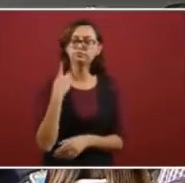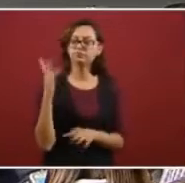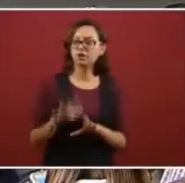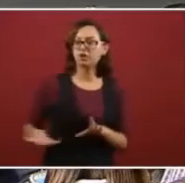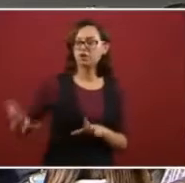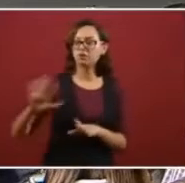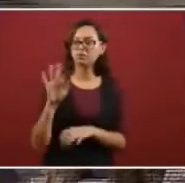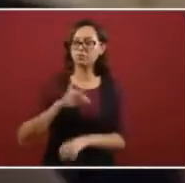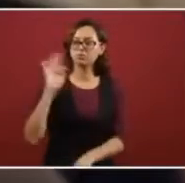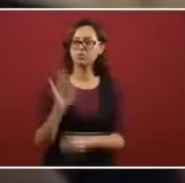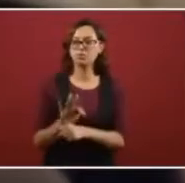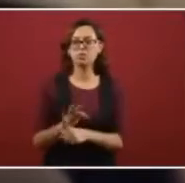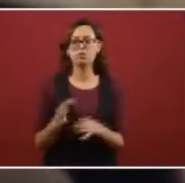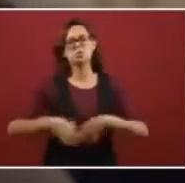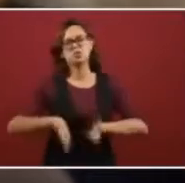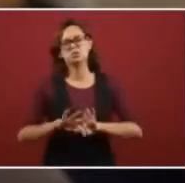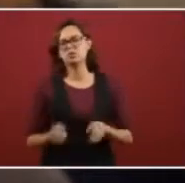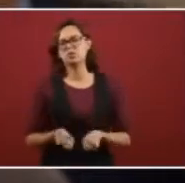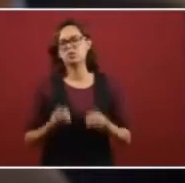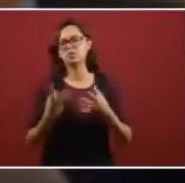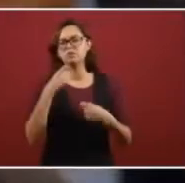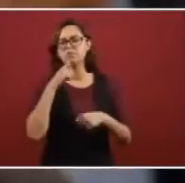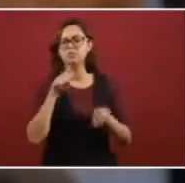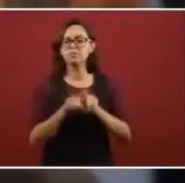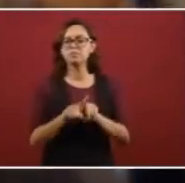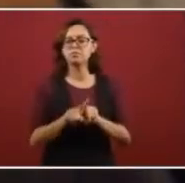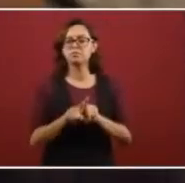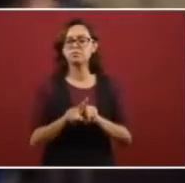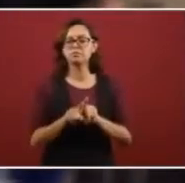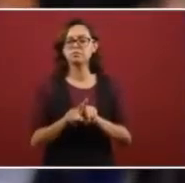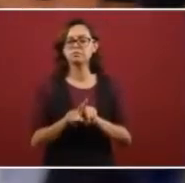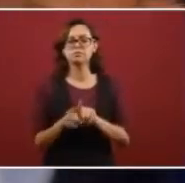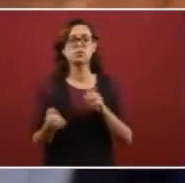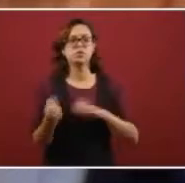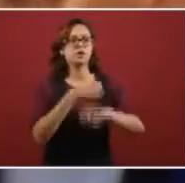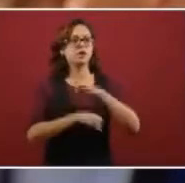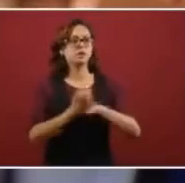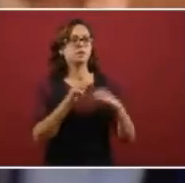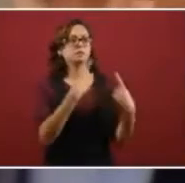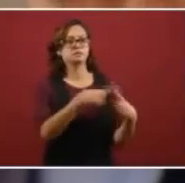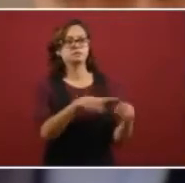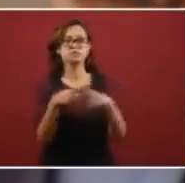How heavy are the political weights of your government,